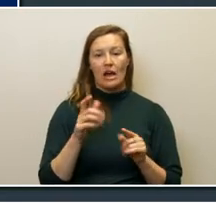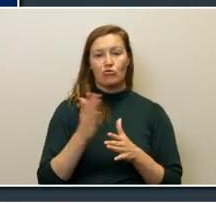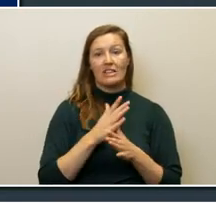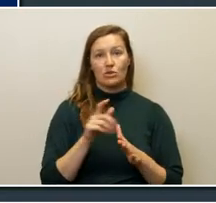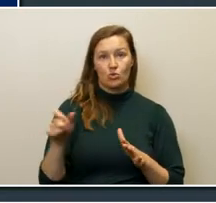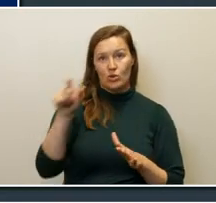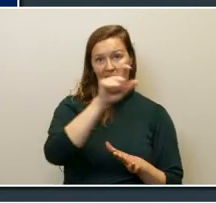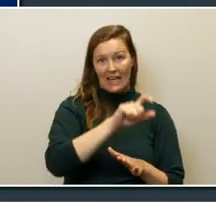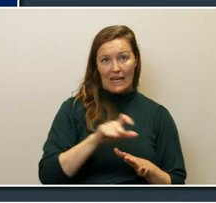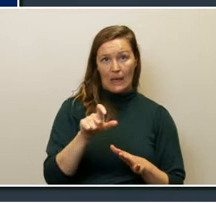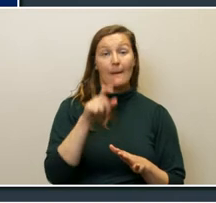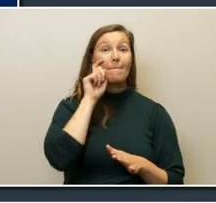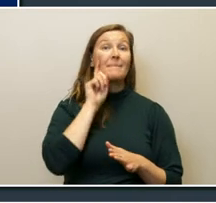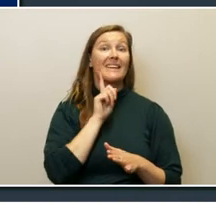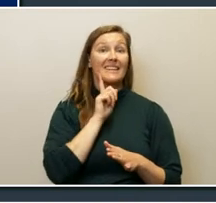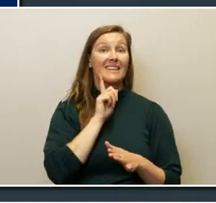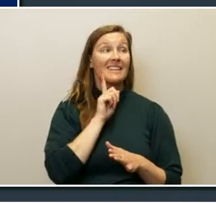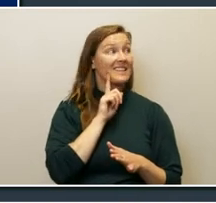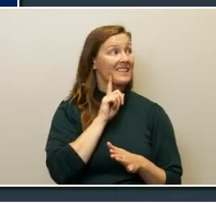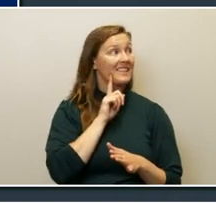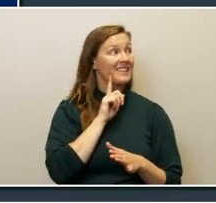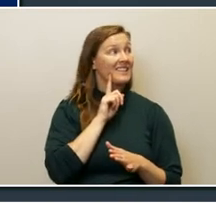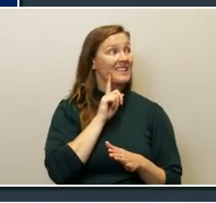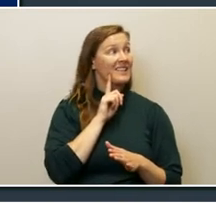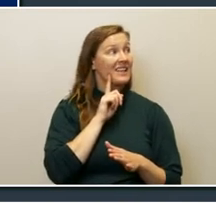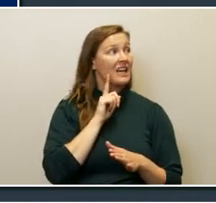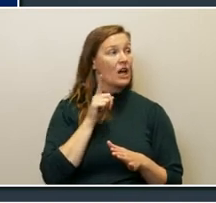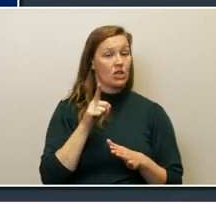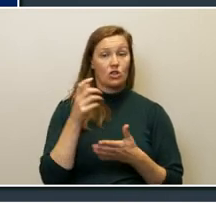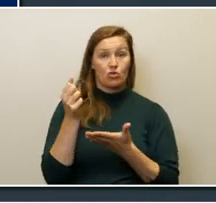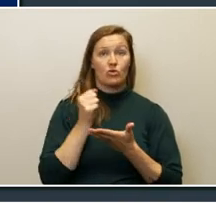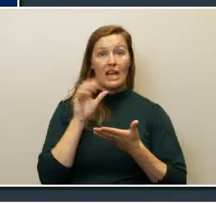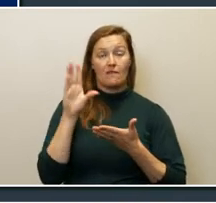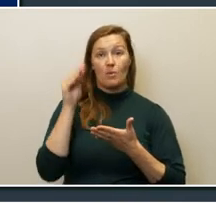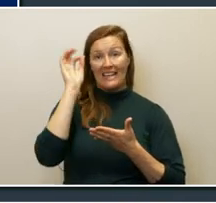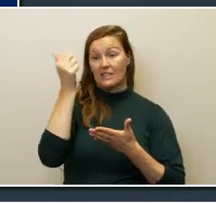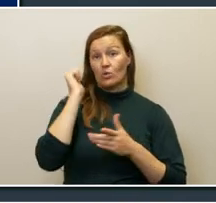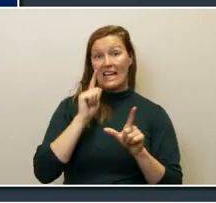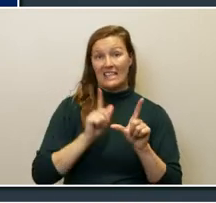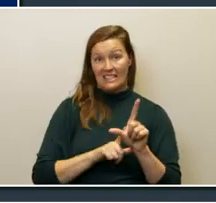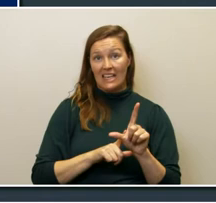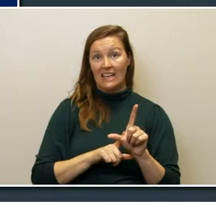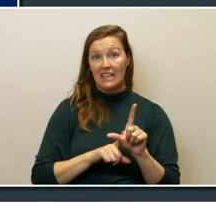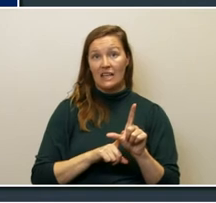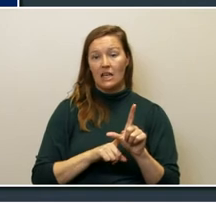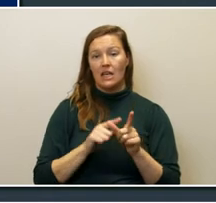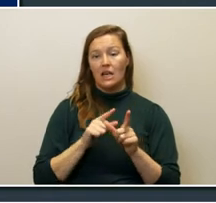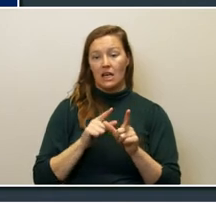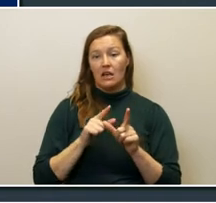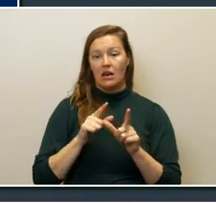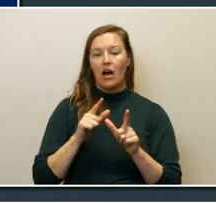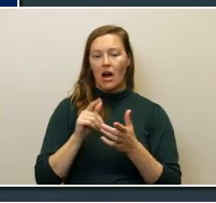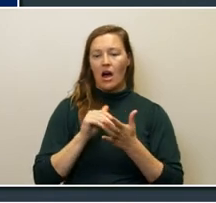originally put in. The pink bit was what the grant that we got from council last time round helped